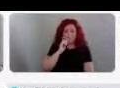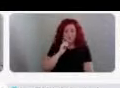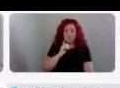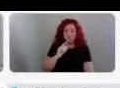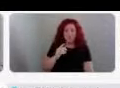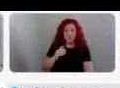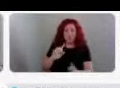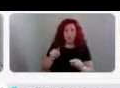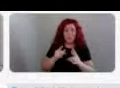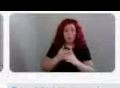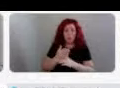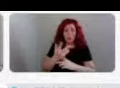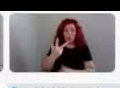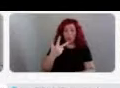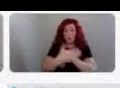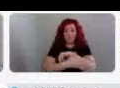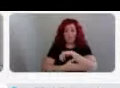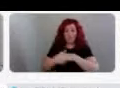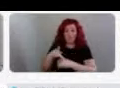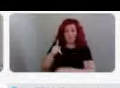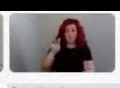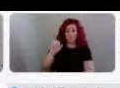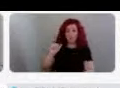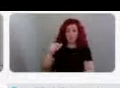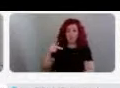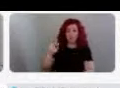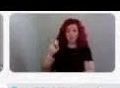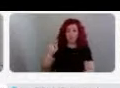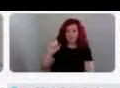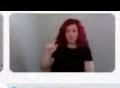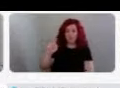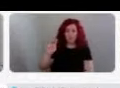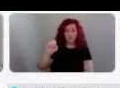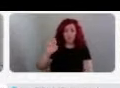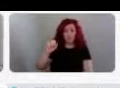three counties pima pinal and maricopa